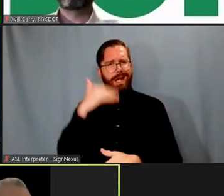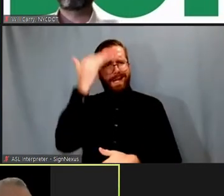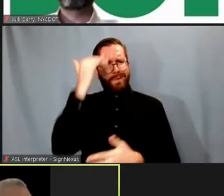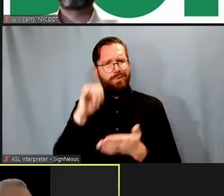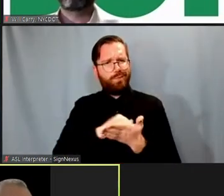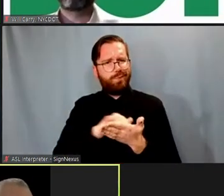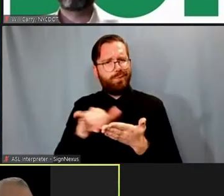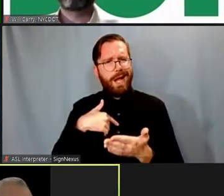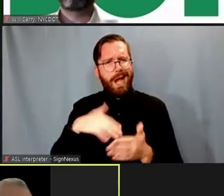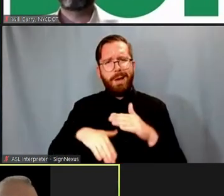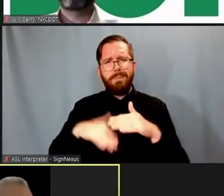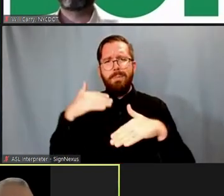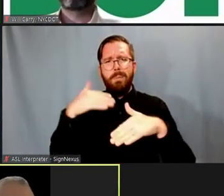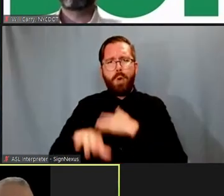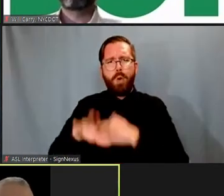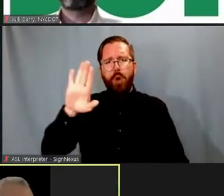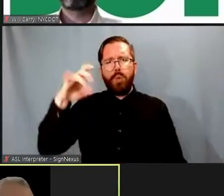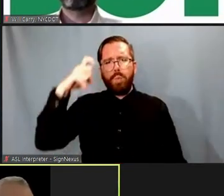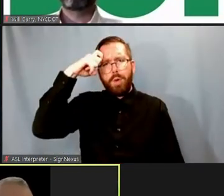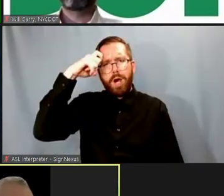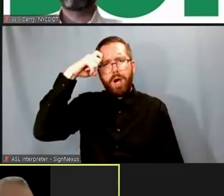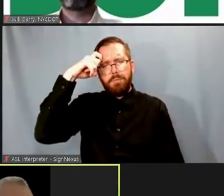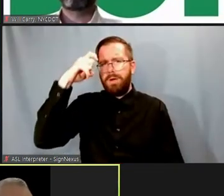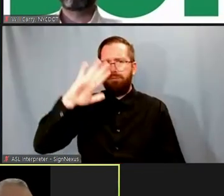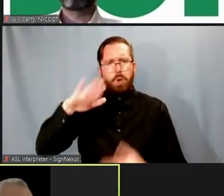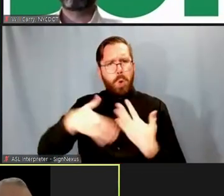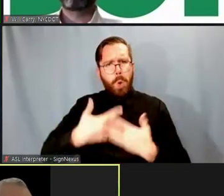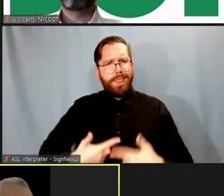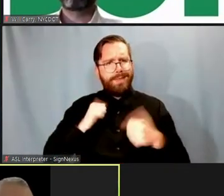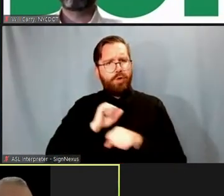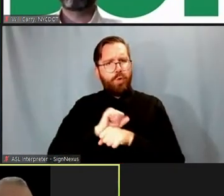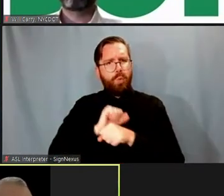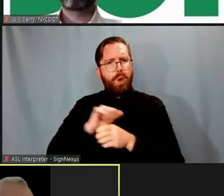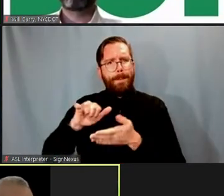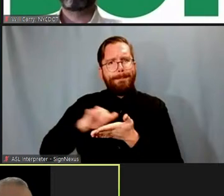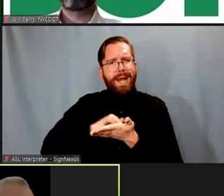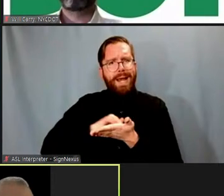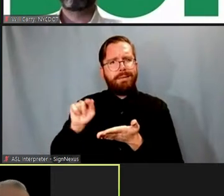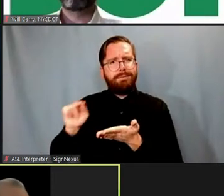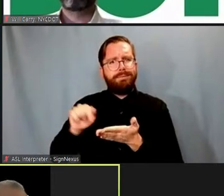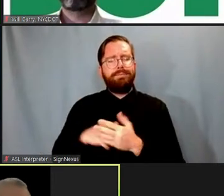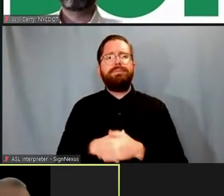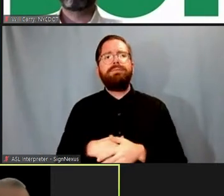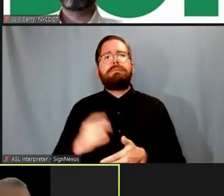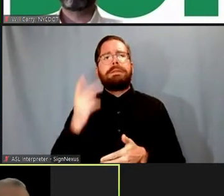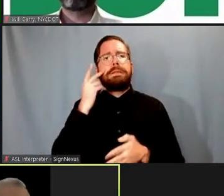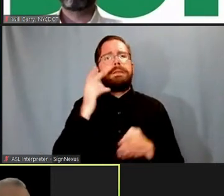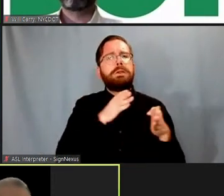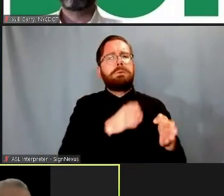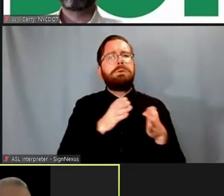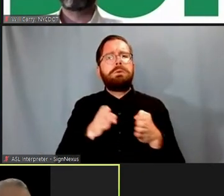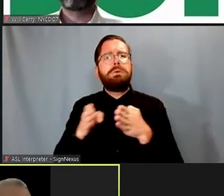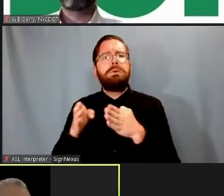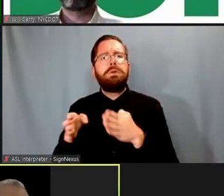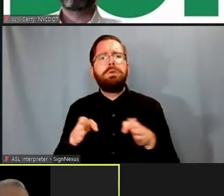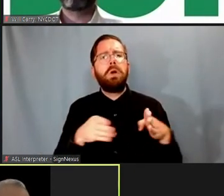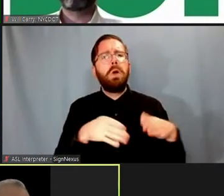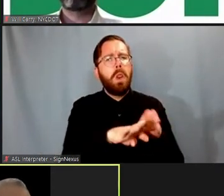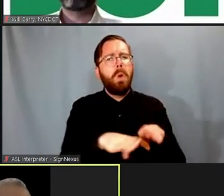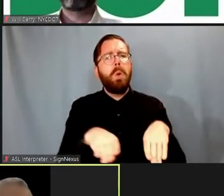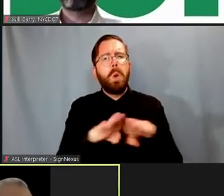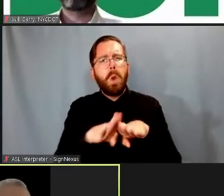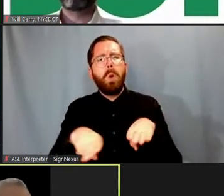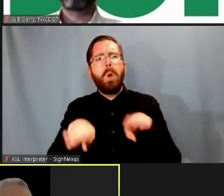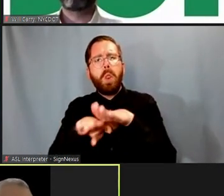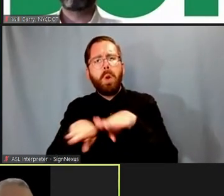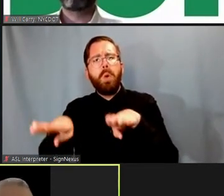bronx but i worked all my life in manhattan i see all the streets that have been closed i'm 52 years old i see